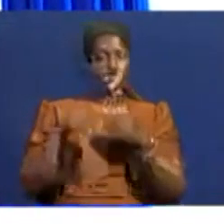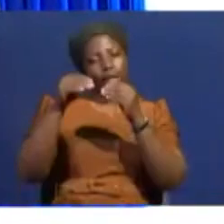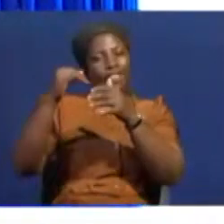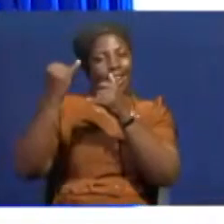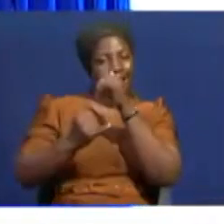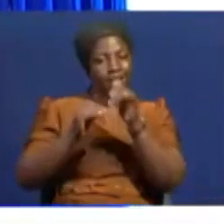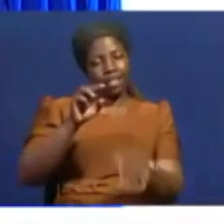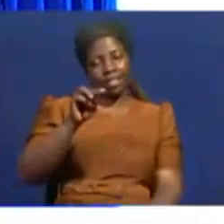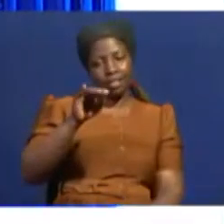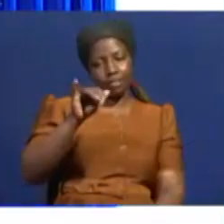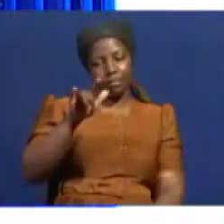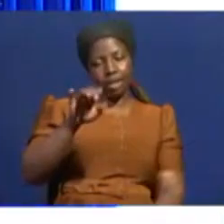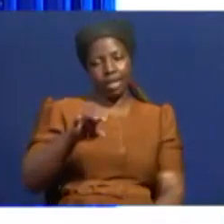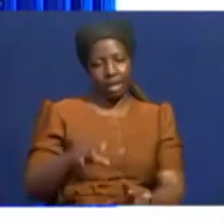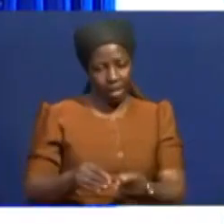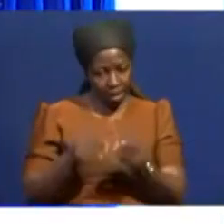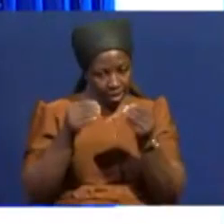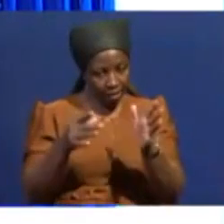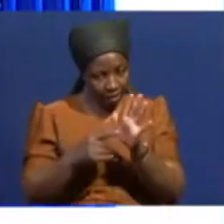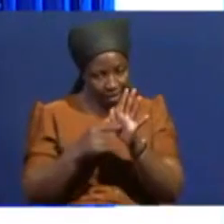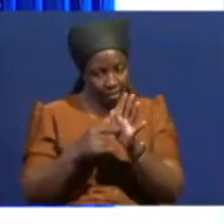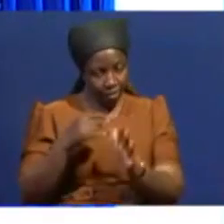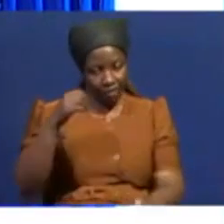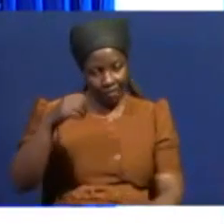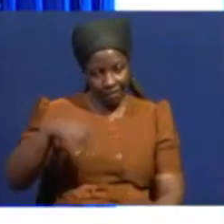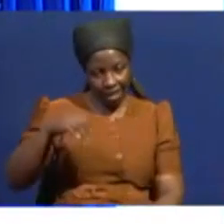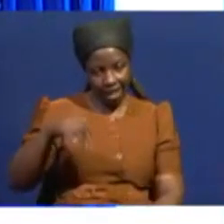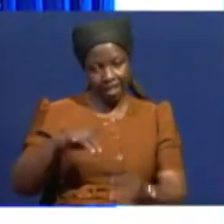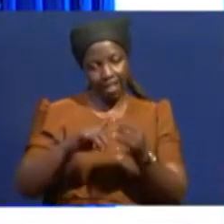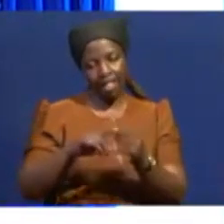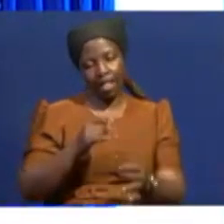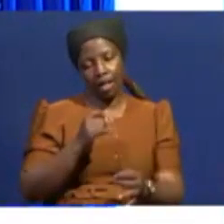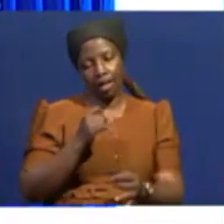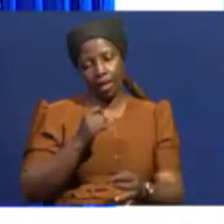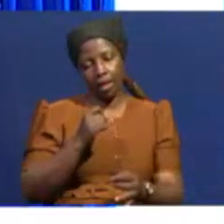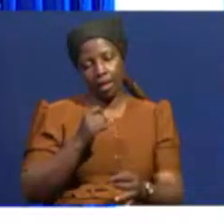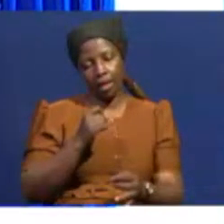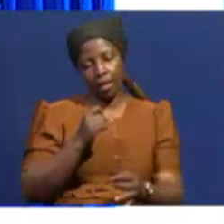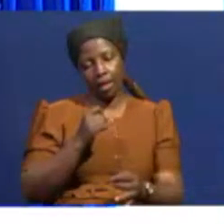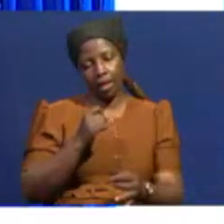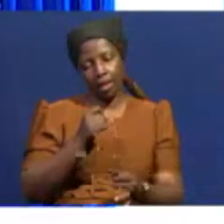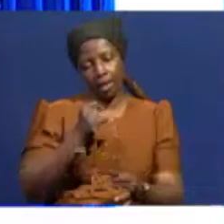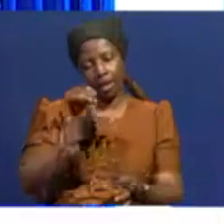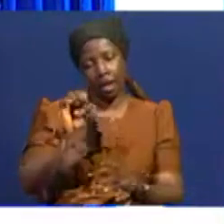last mile deliveries for fertilizer, last mile deliveries for medicine.